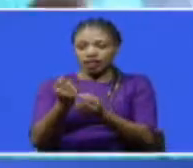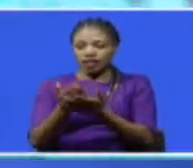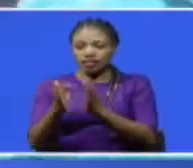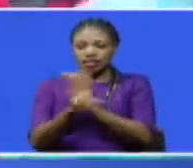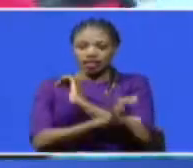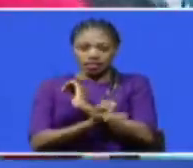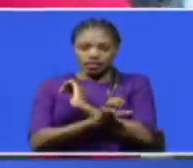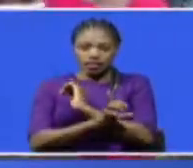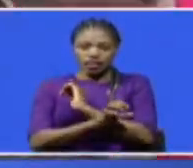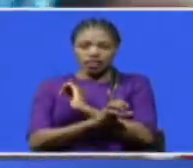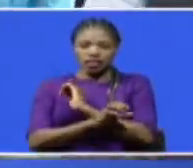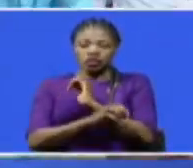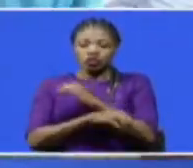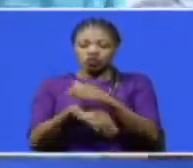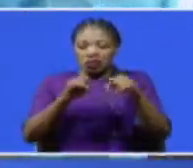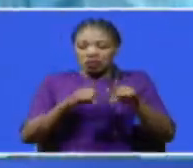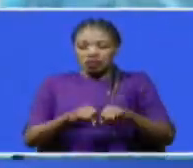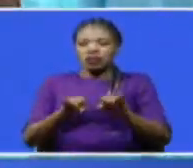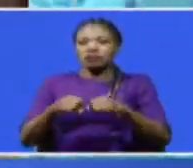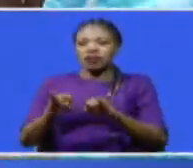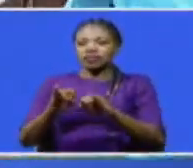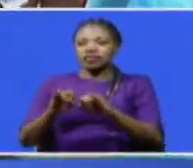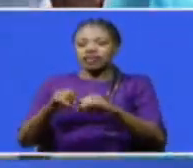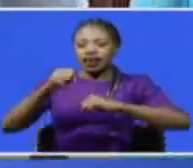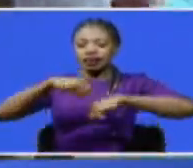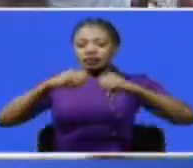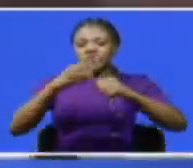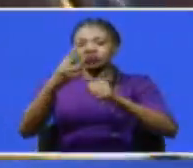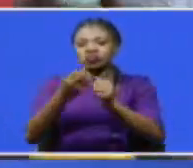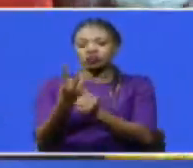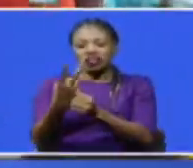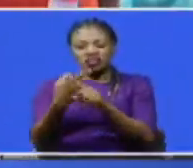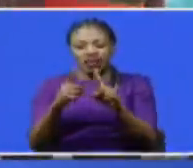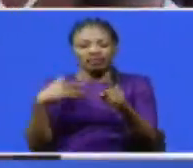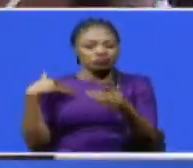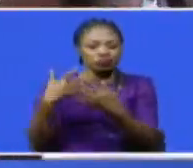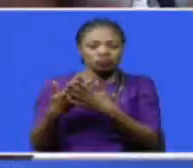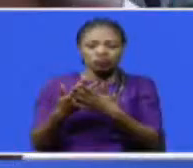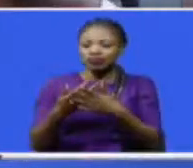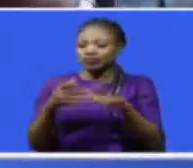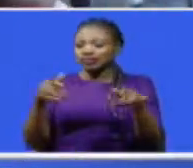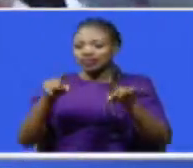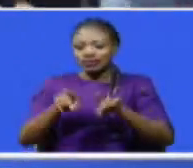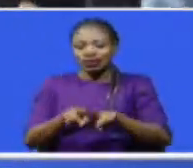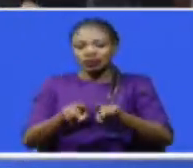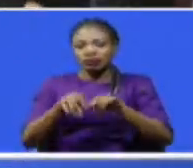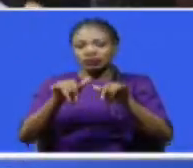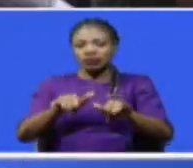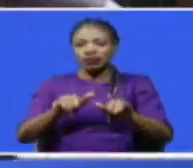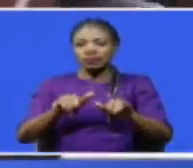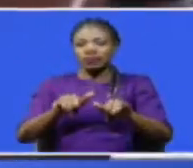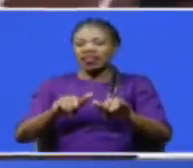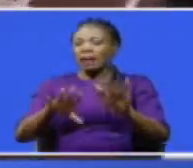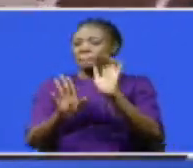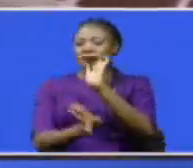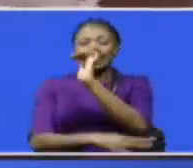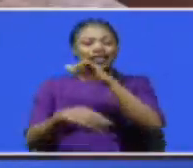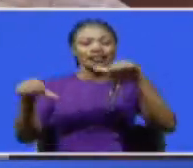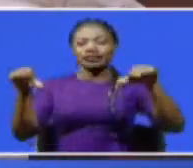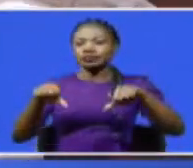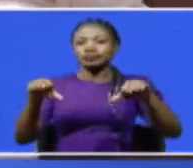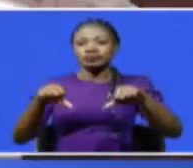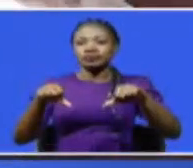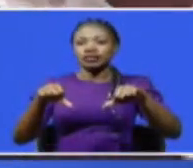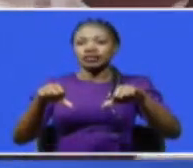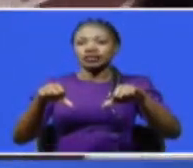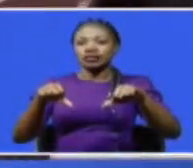mwaka 2012, lakini kufikia sasa hali ni ile ile. It is very very pathetic